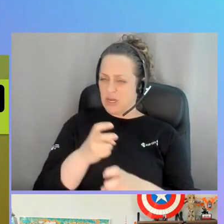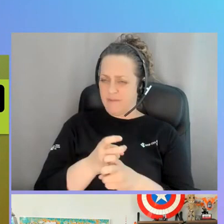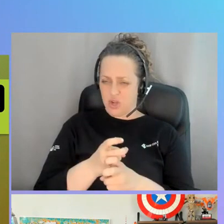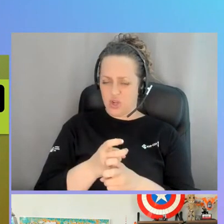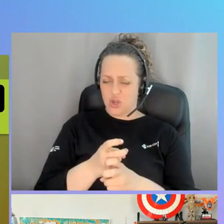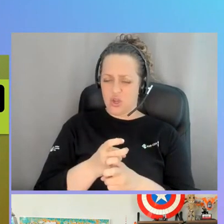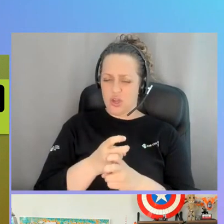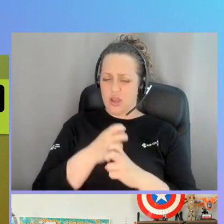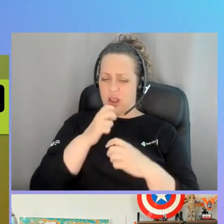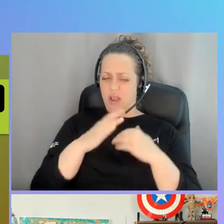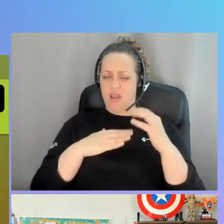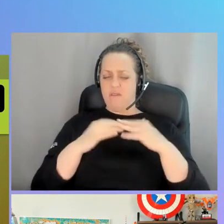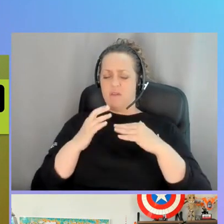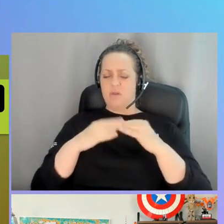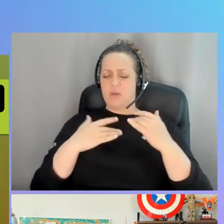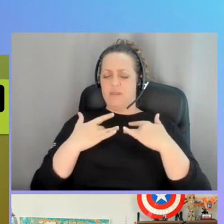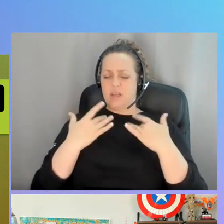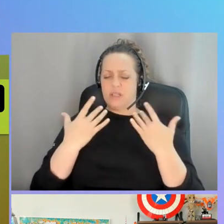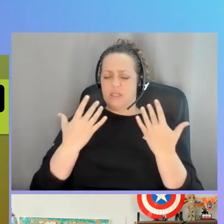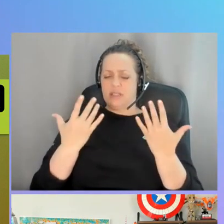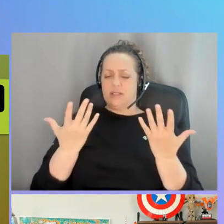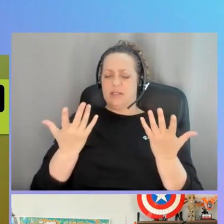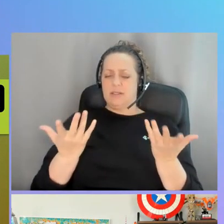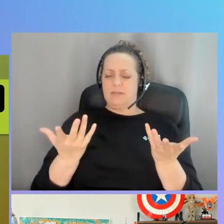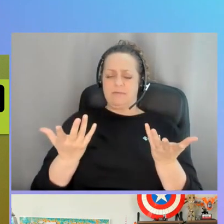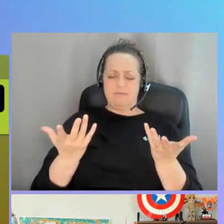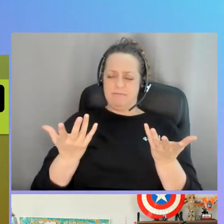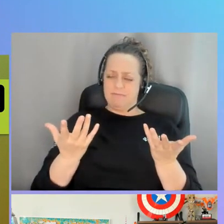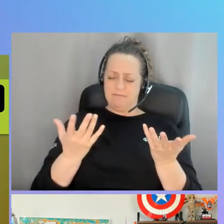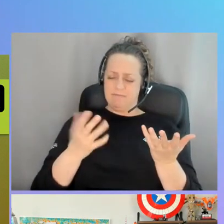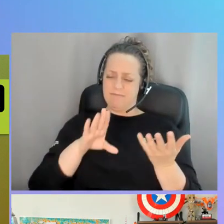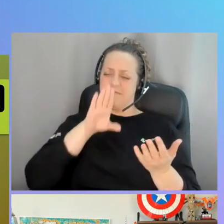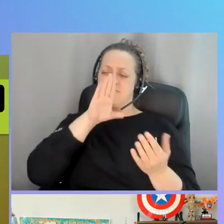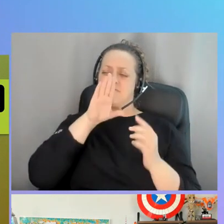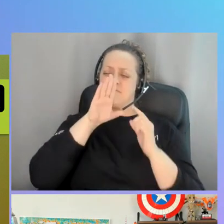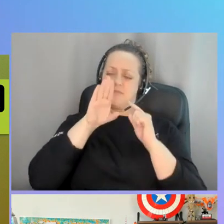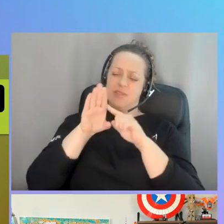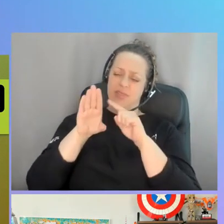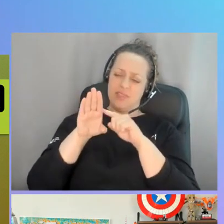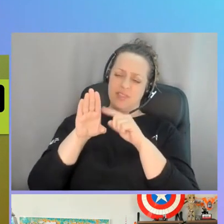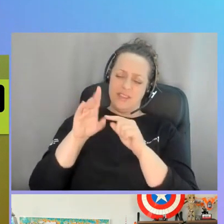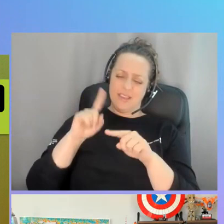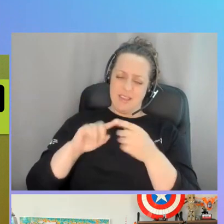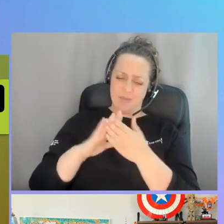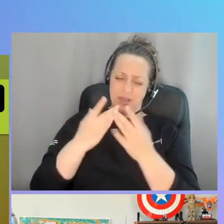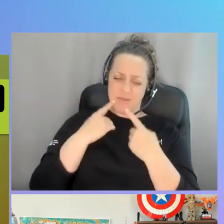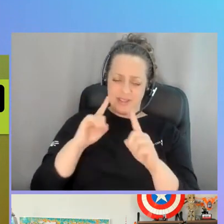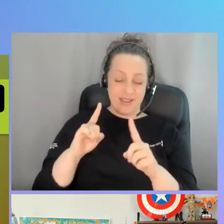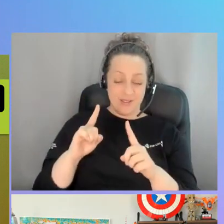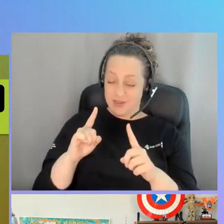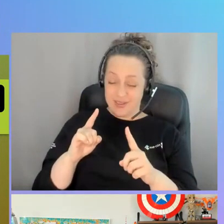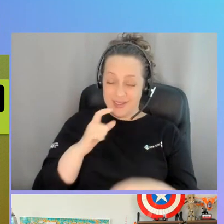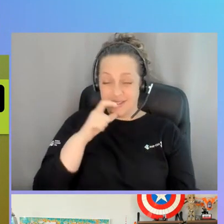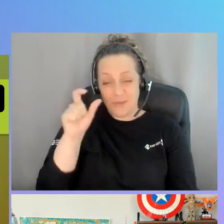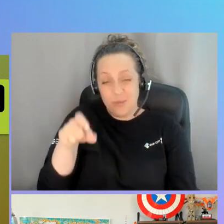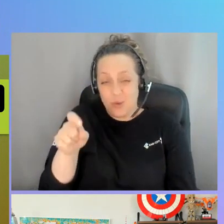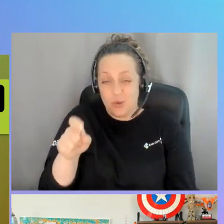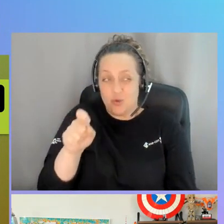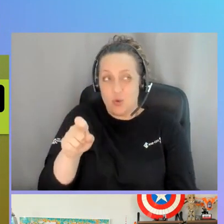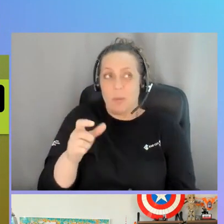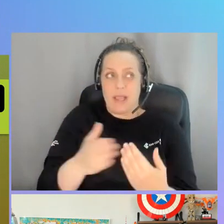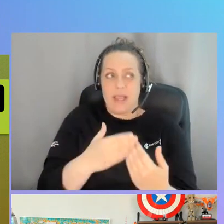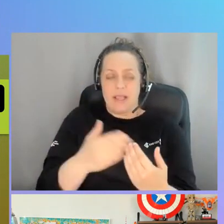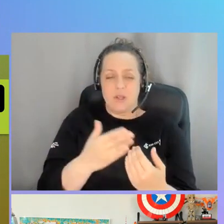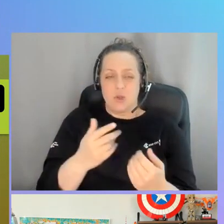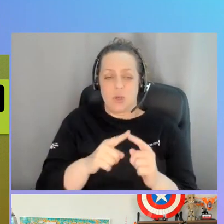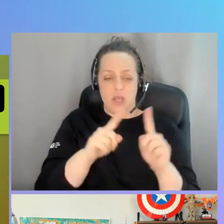and uncomfortable to find what they need to be successful. And it absolutely should not be that way. It should be just as easy to get a